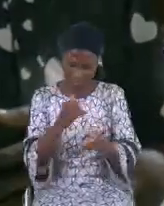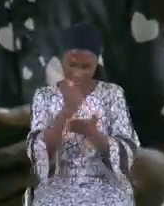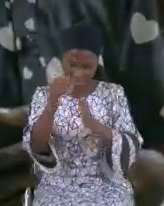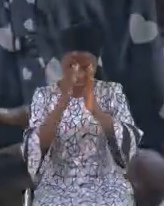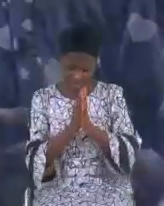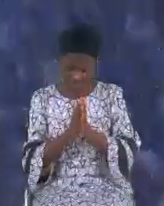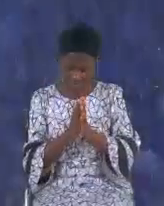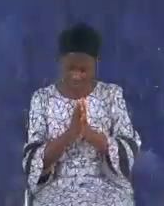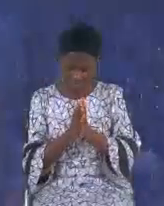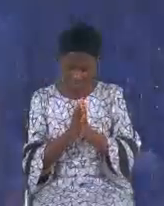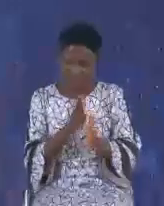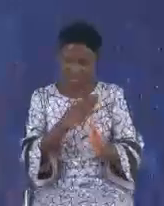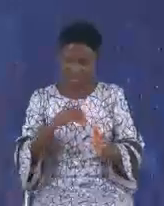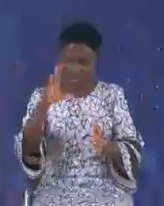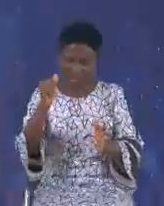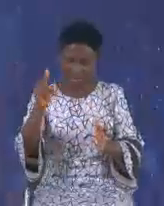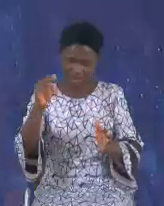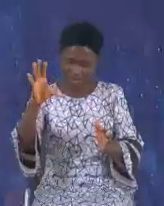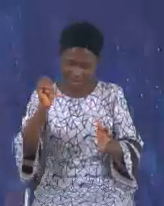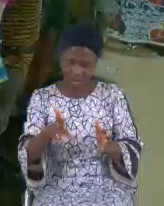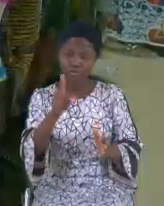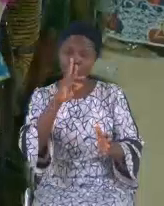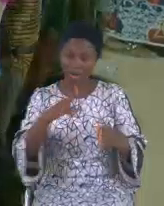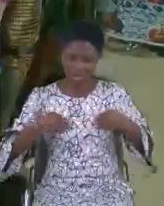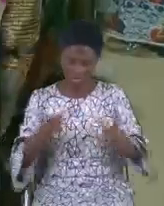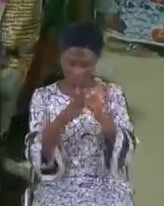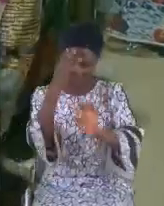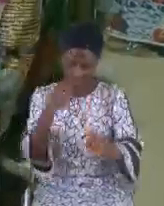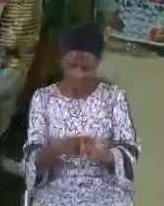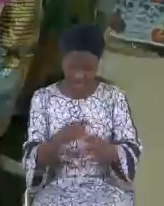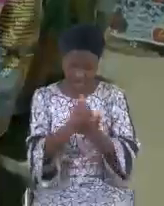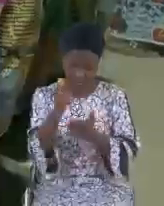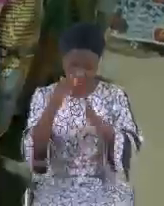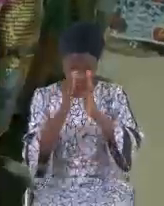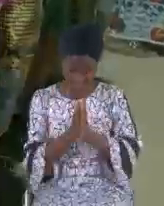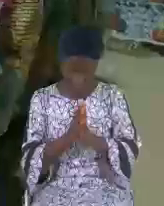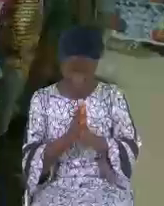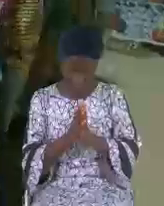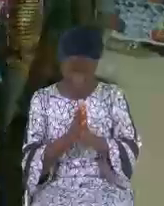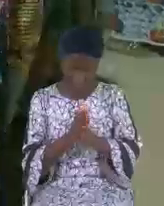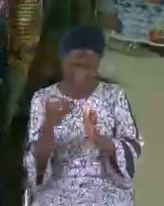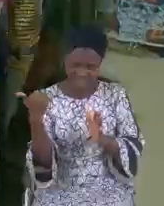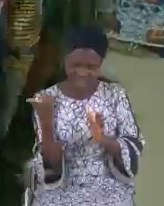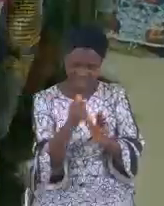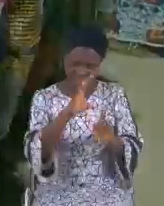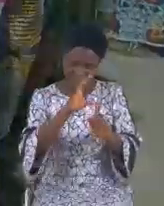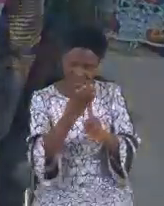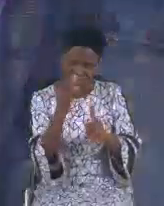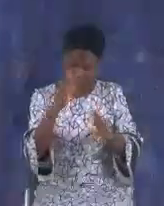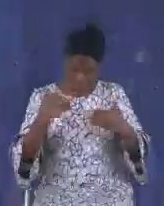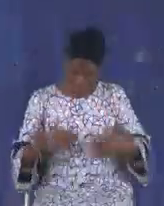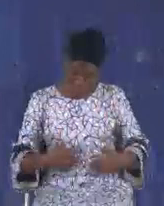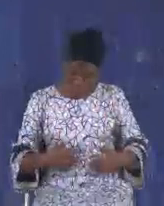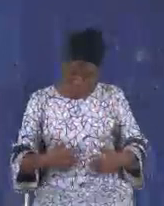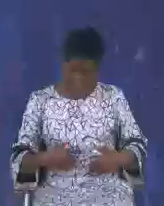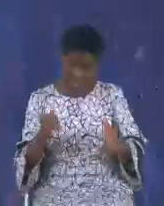And cancer, you are healed in Jesus' name. Any condition of your body that is that makes